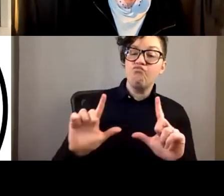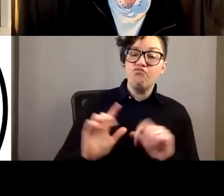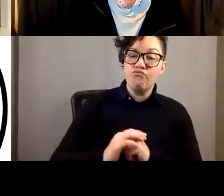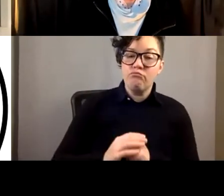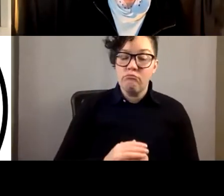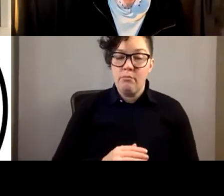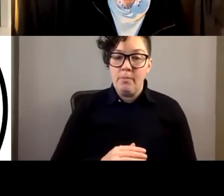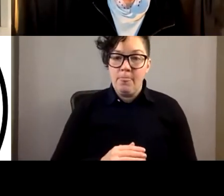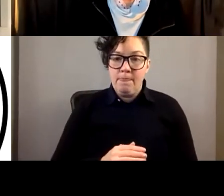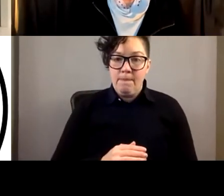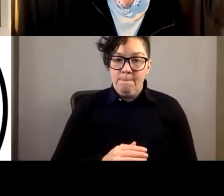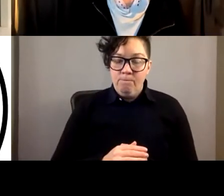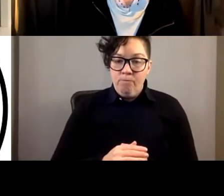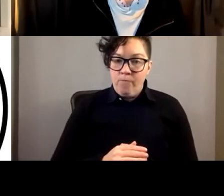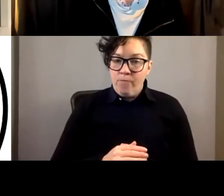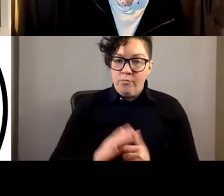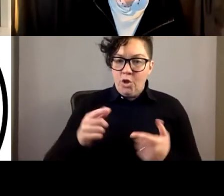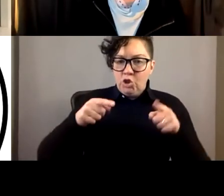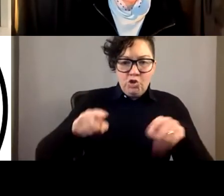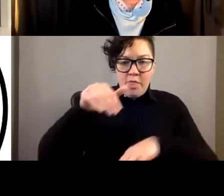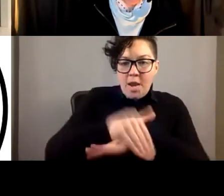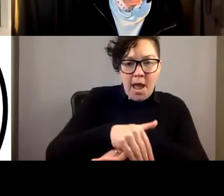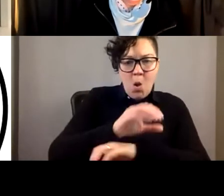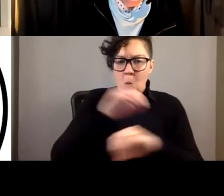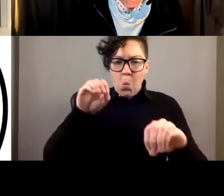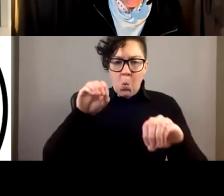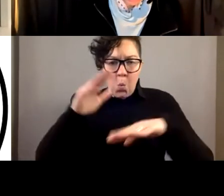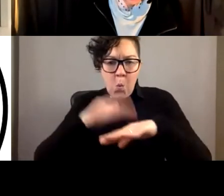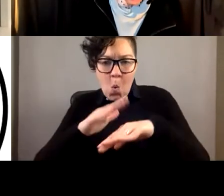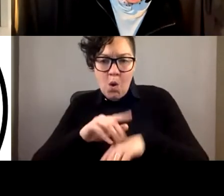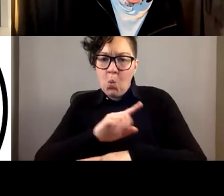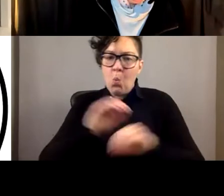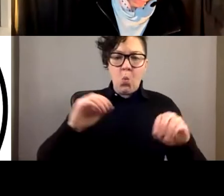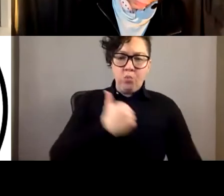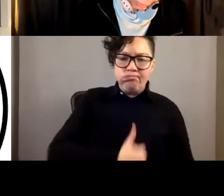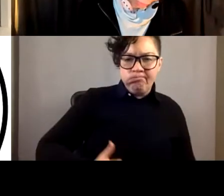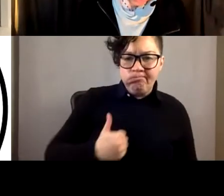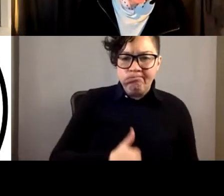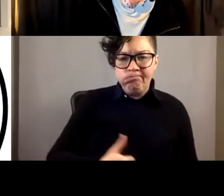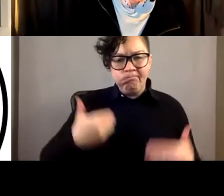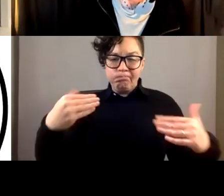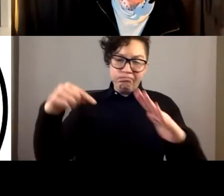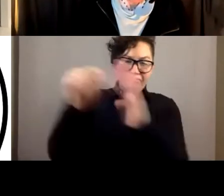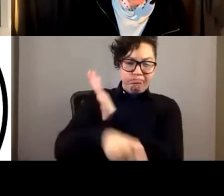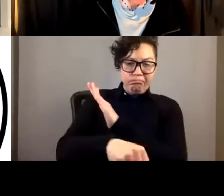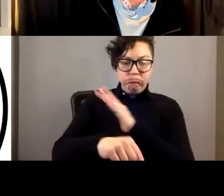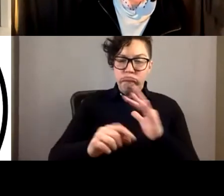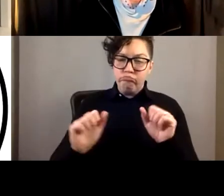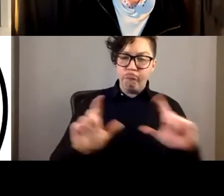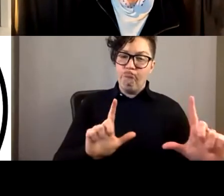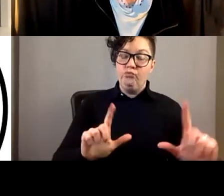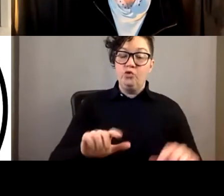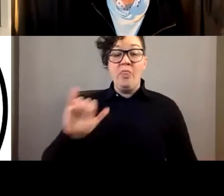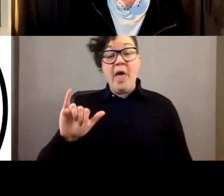Executed in the dead of night without warning, mercy, or appeal. And so I think this depiction of newly freed slaves as rapists,